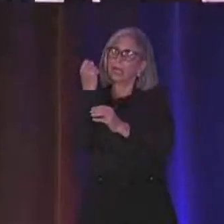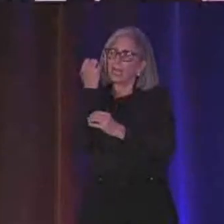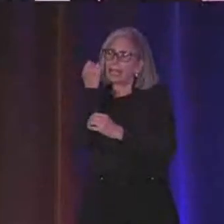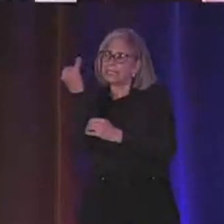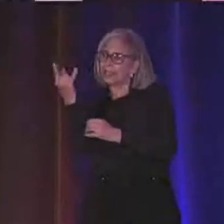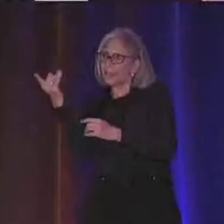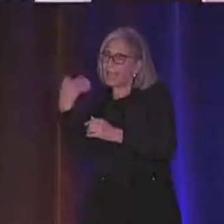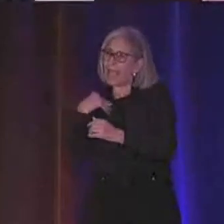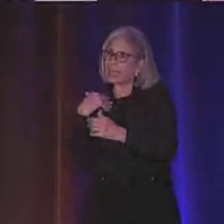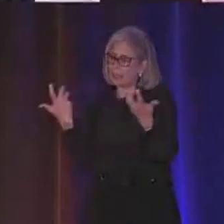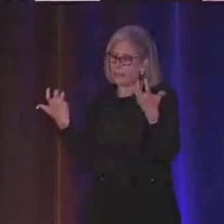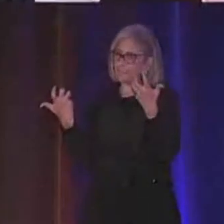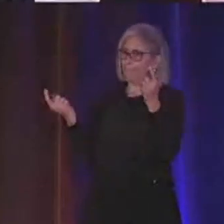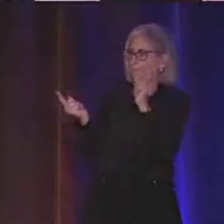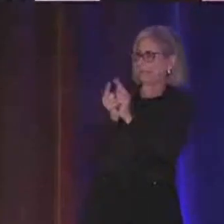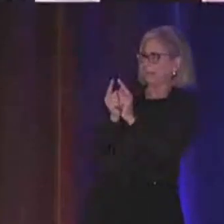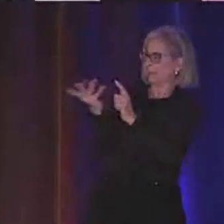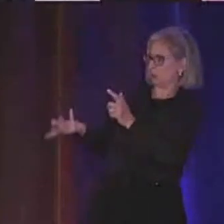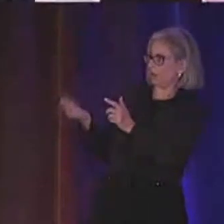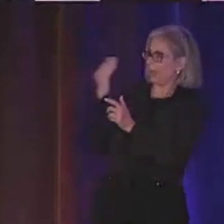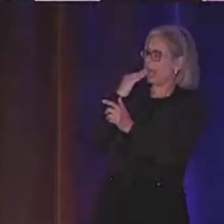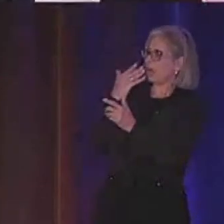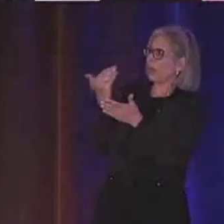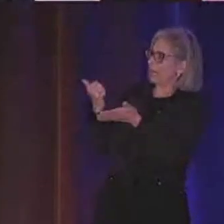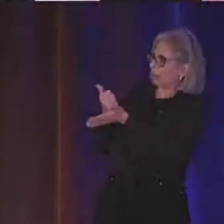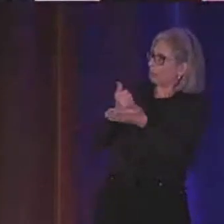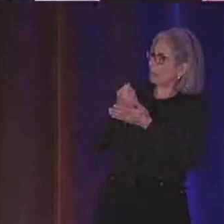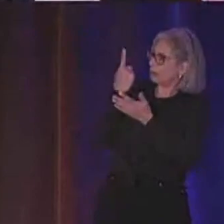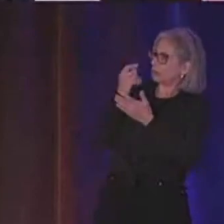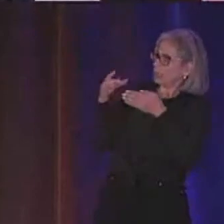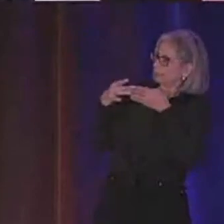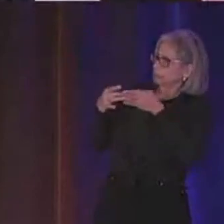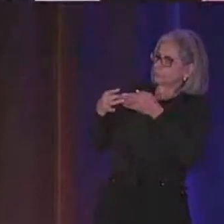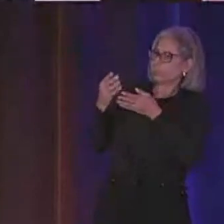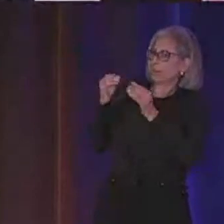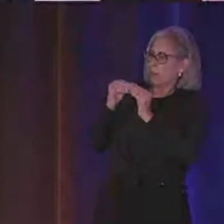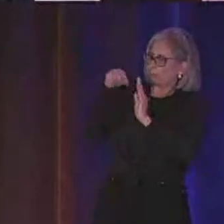where they were in their understanding and take them along with us.